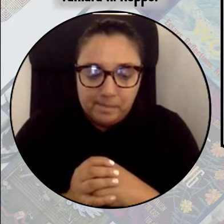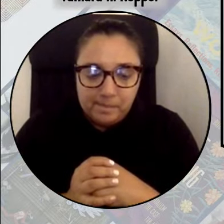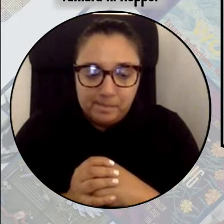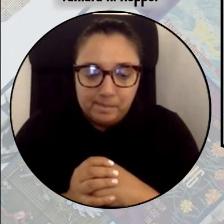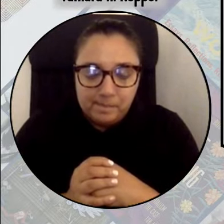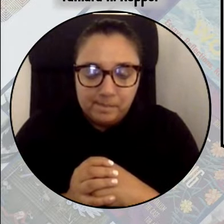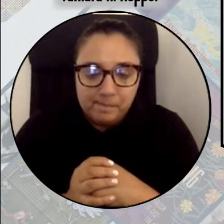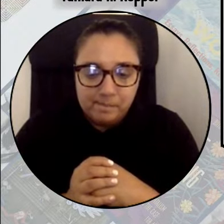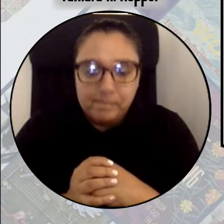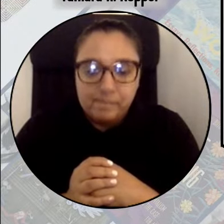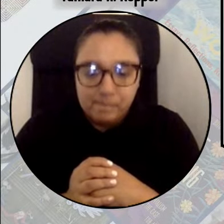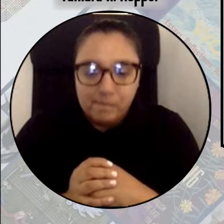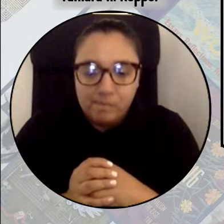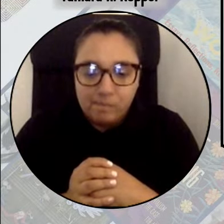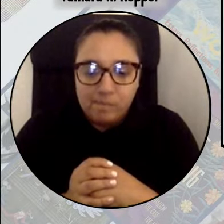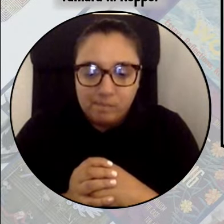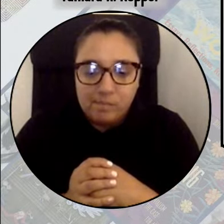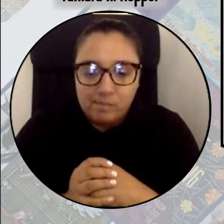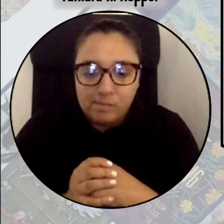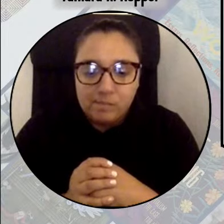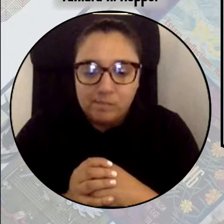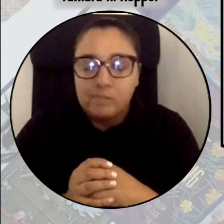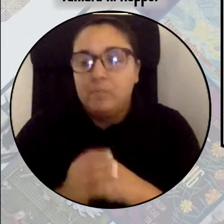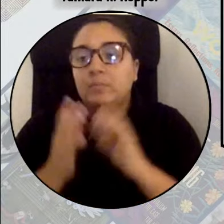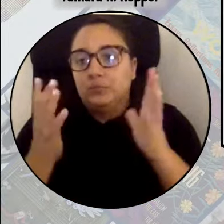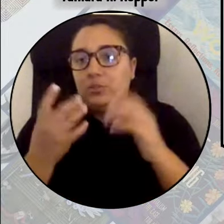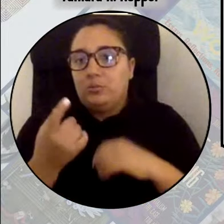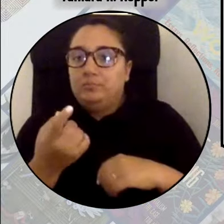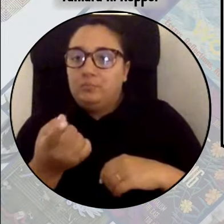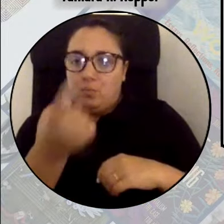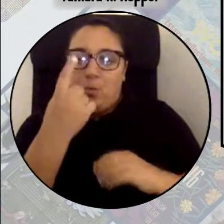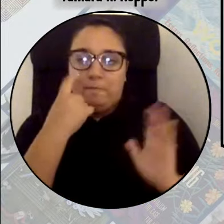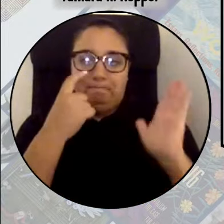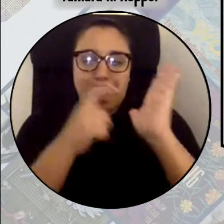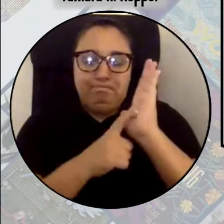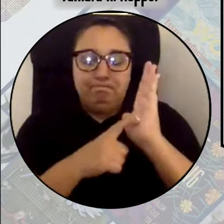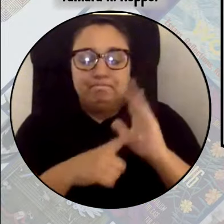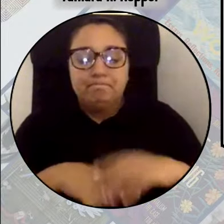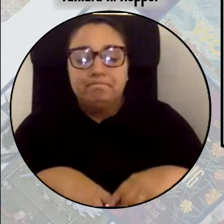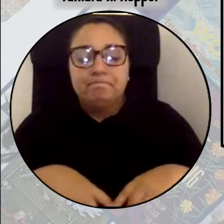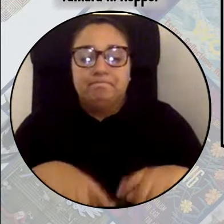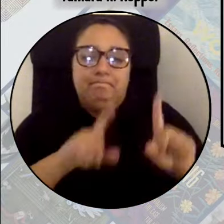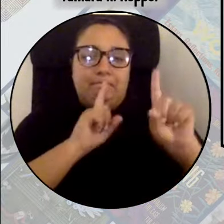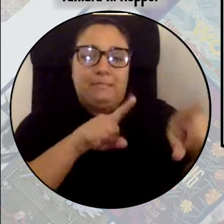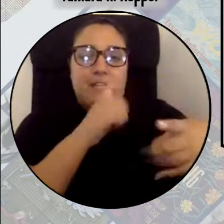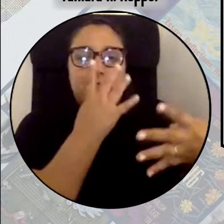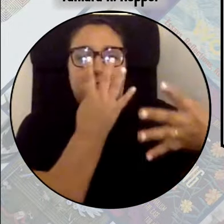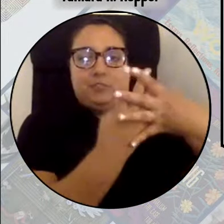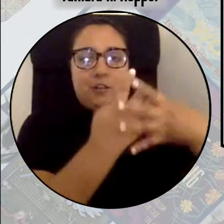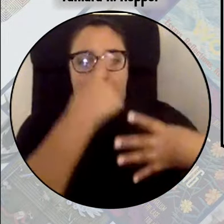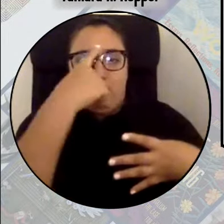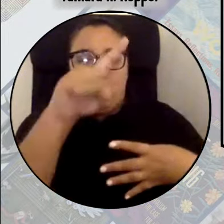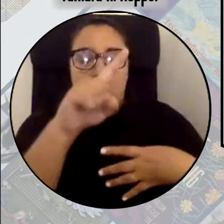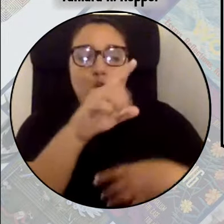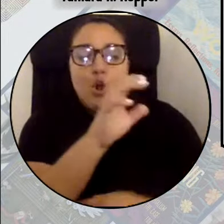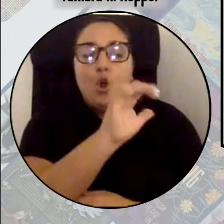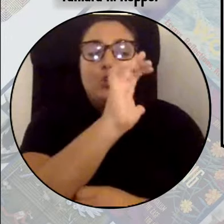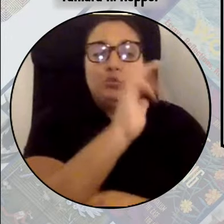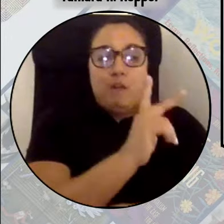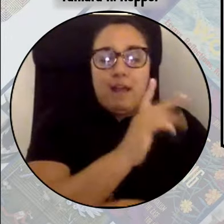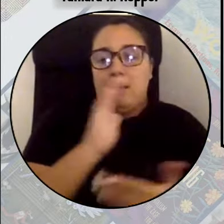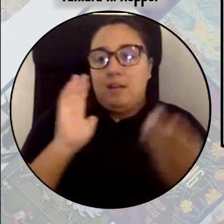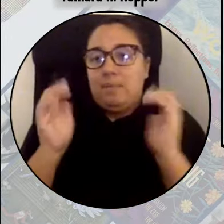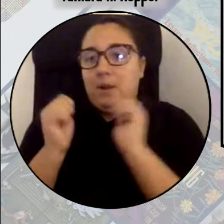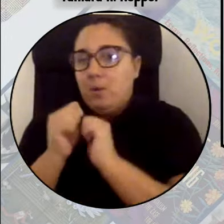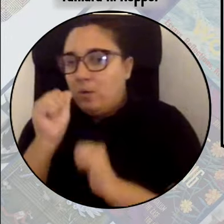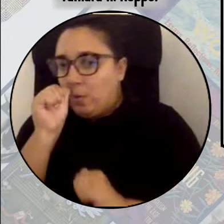So one of the things is the sentencing for crack versus cocaine. Many of us know by now that there's